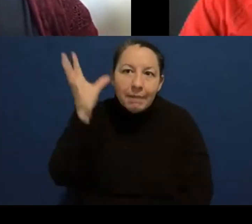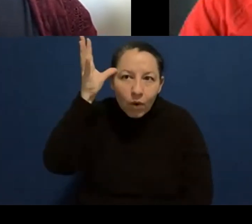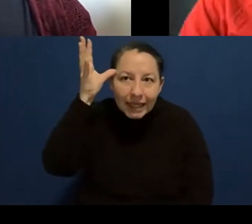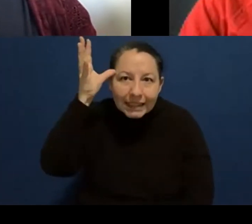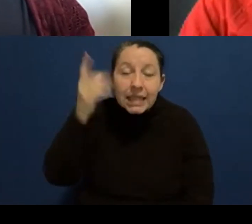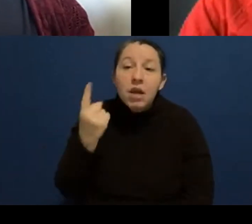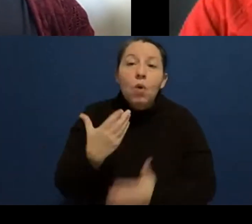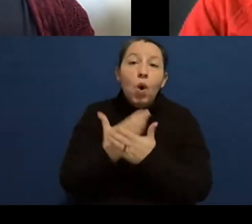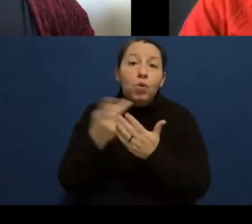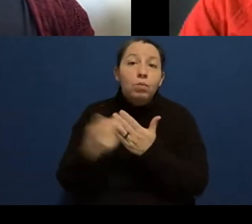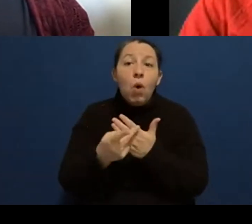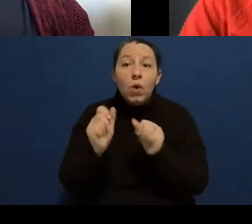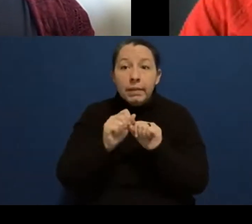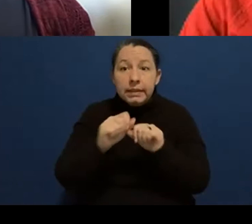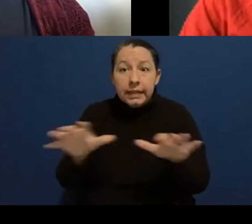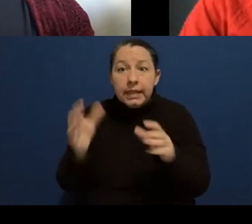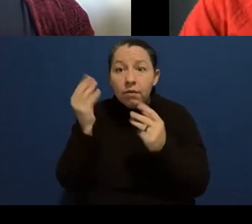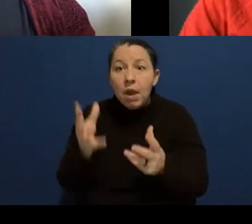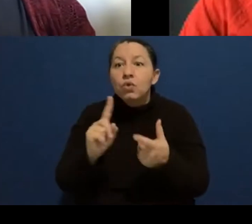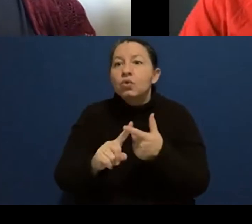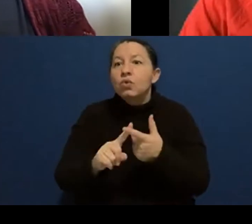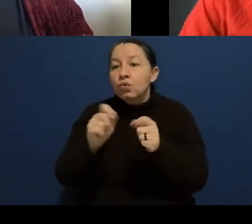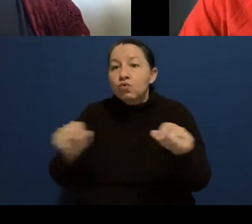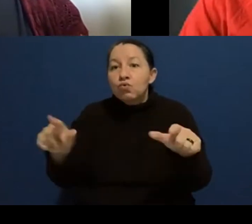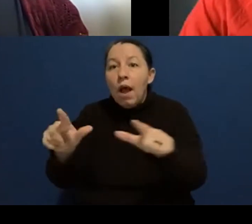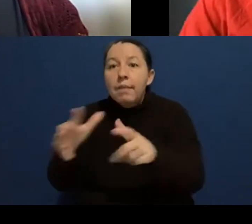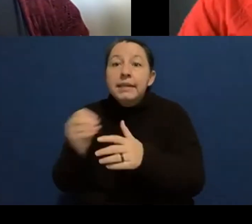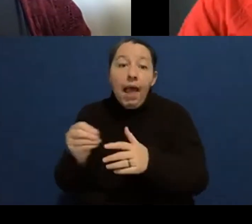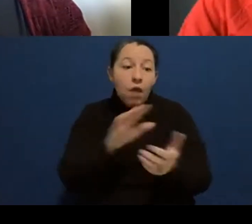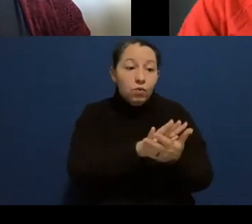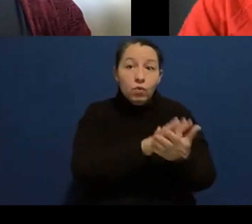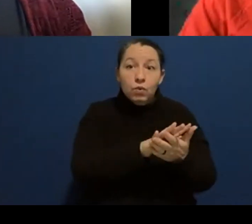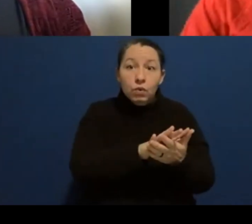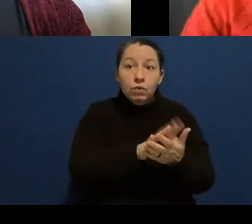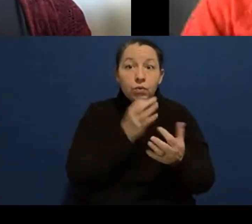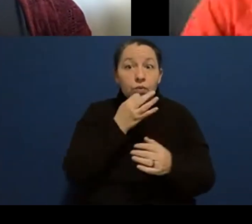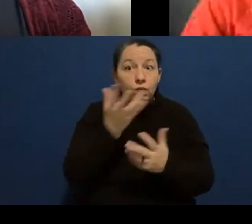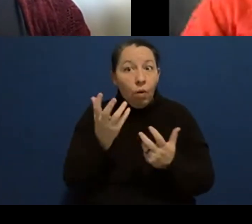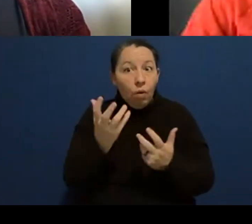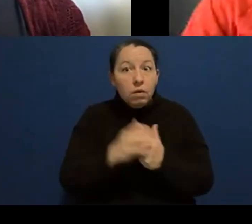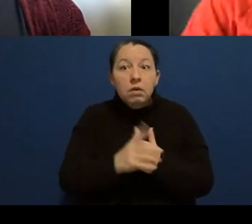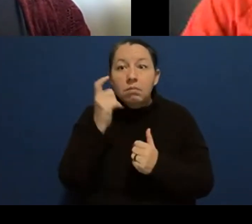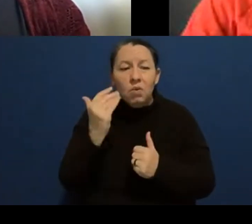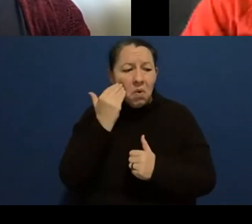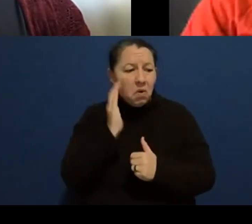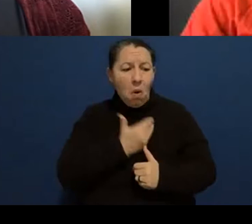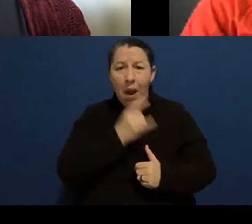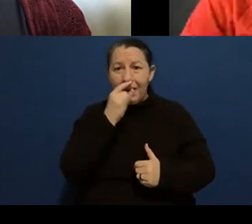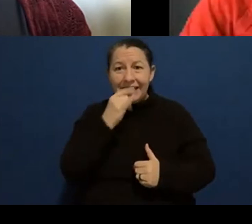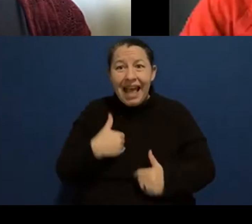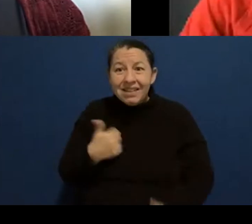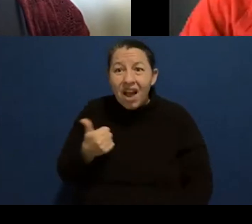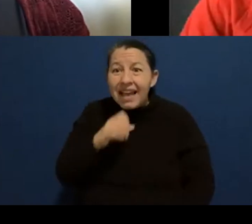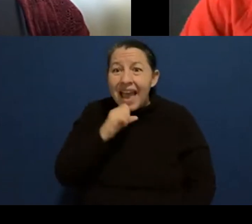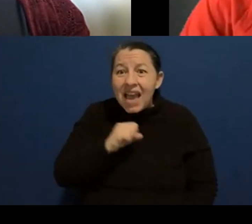to tribes and hopefully into schools soon, because we know that our kids as young as 7 and